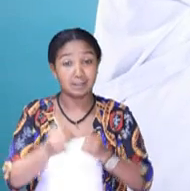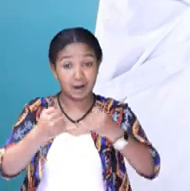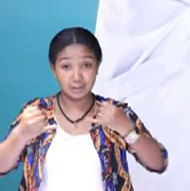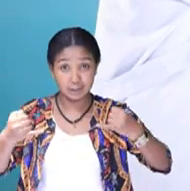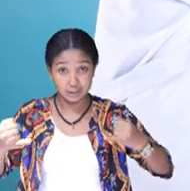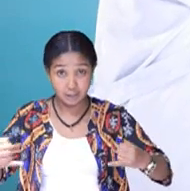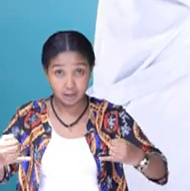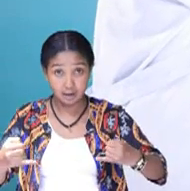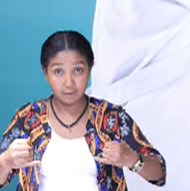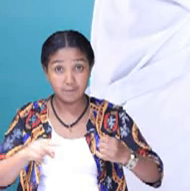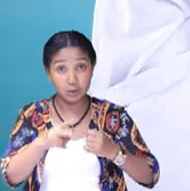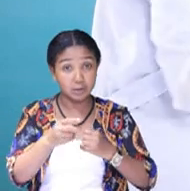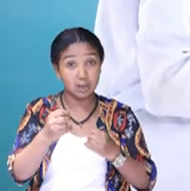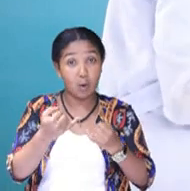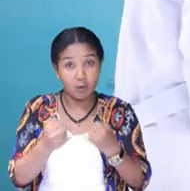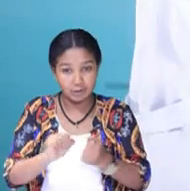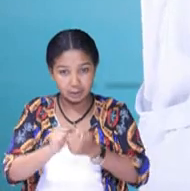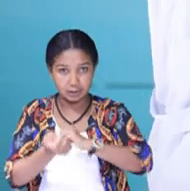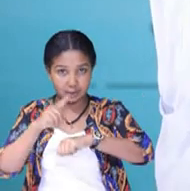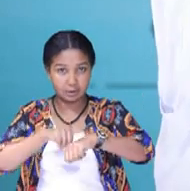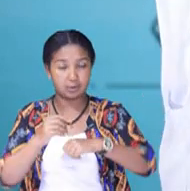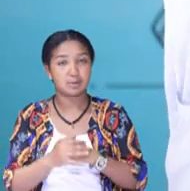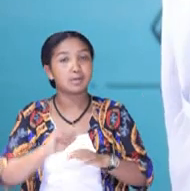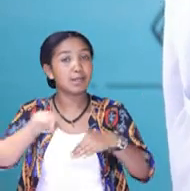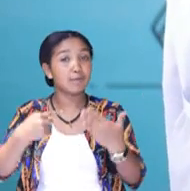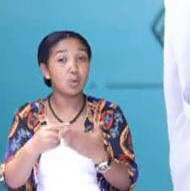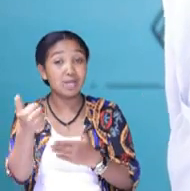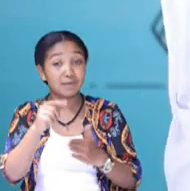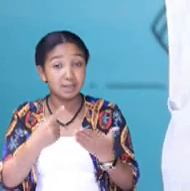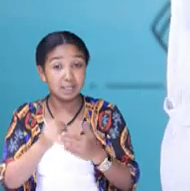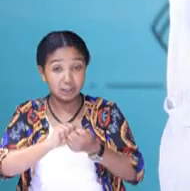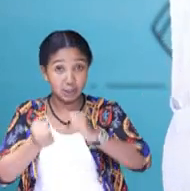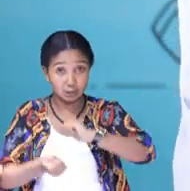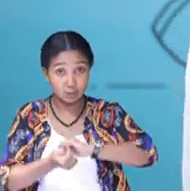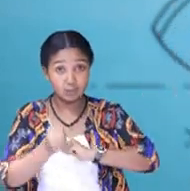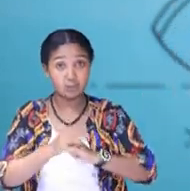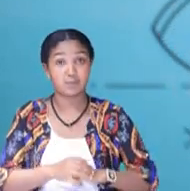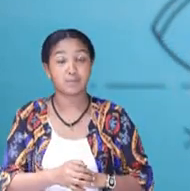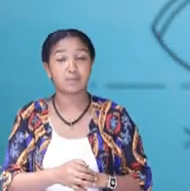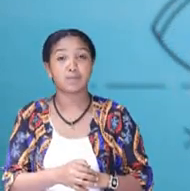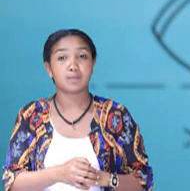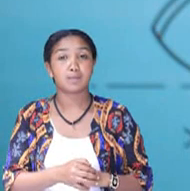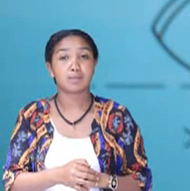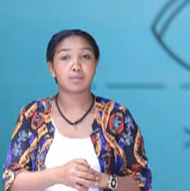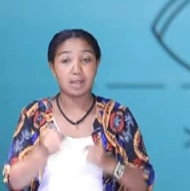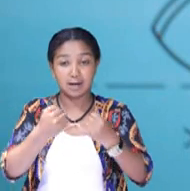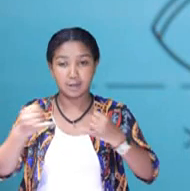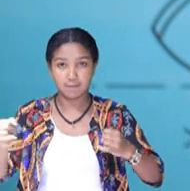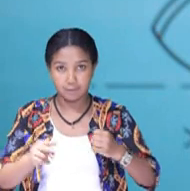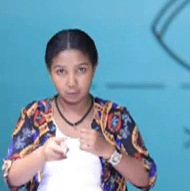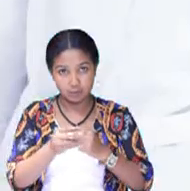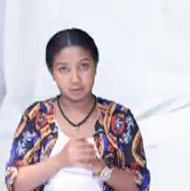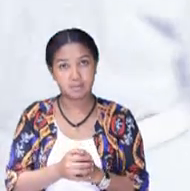tangential or a linear velocity over change in t. Therefore, whenever there is a change of linear